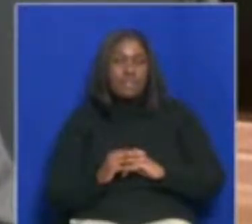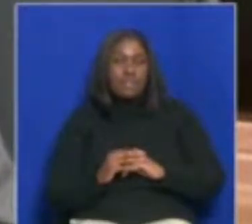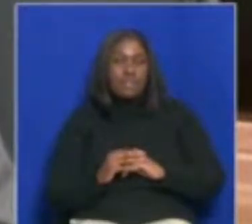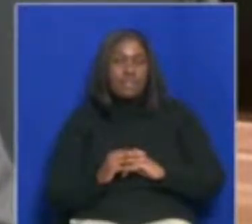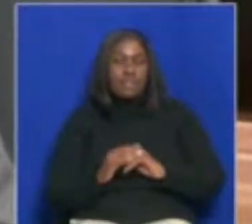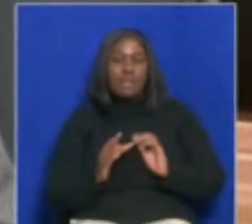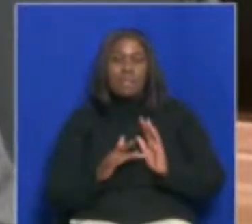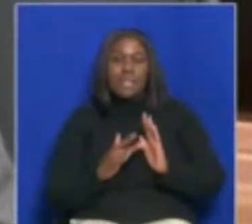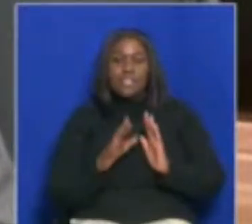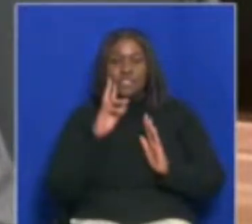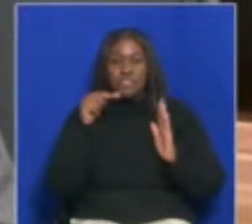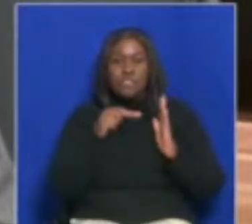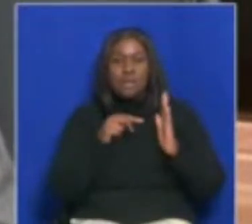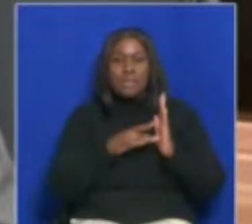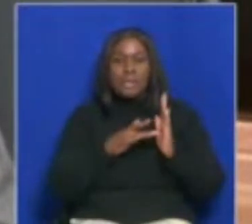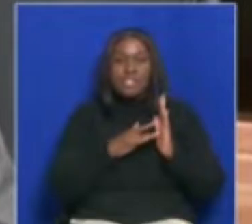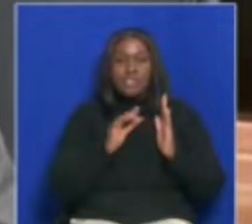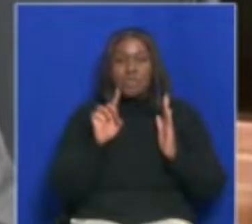1246